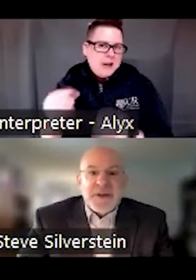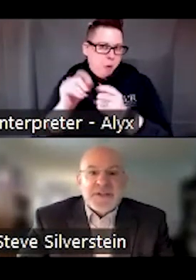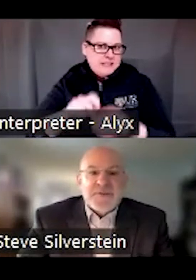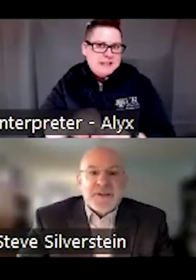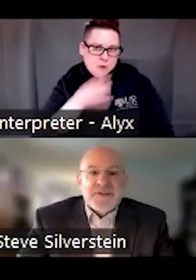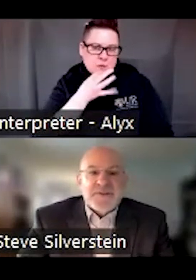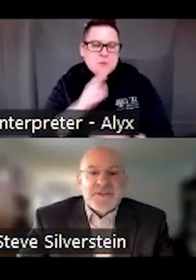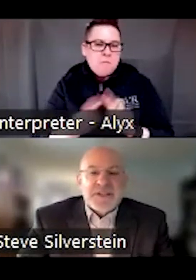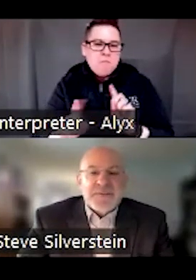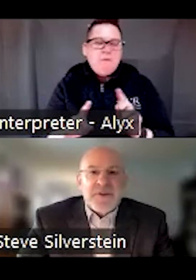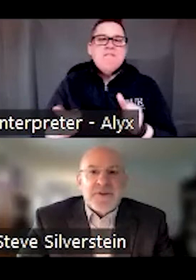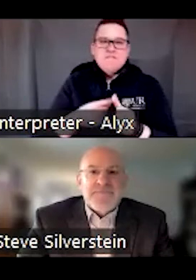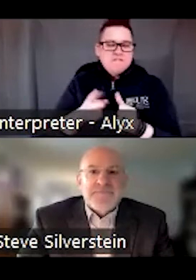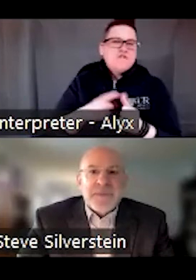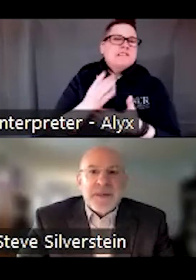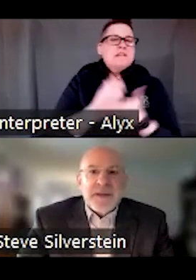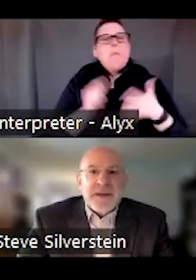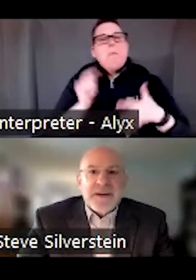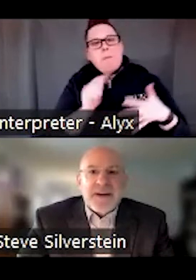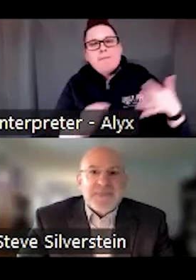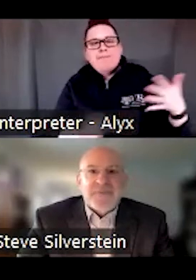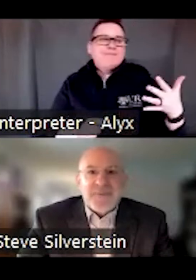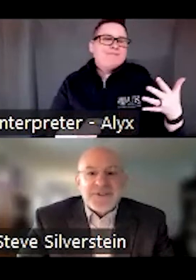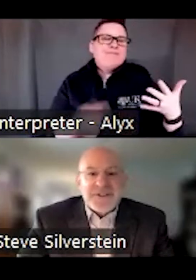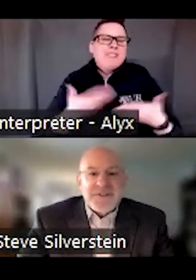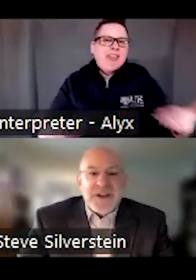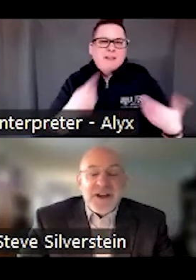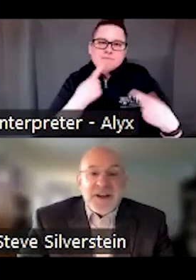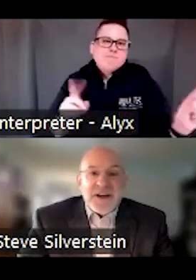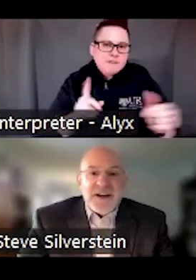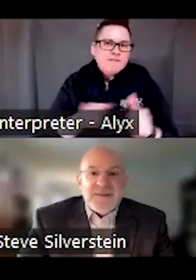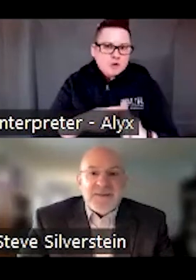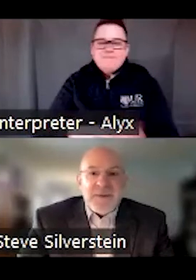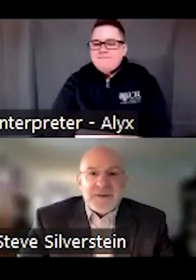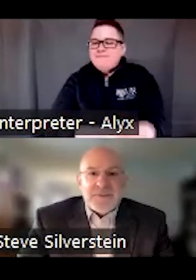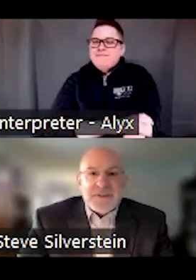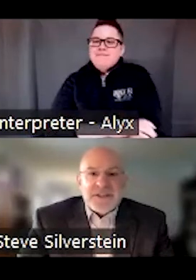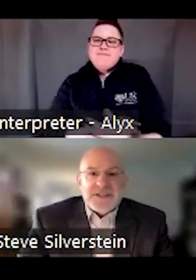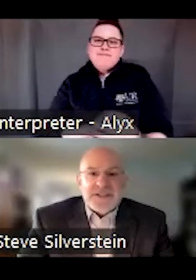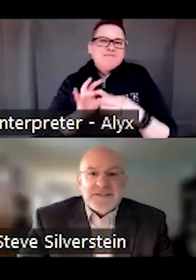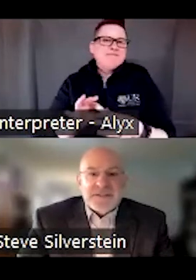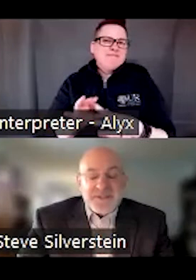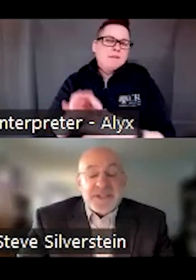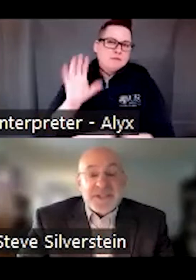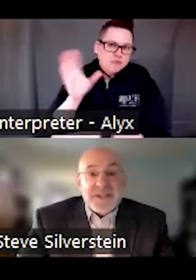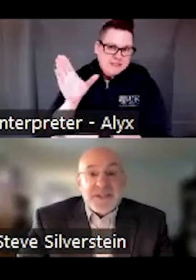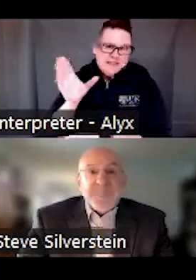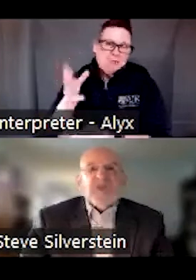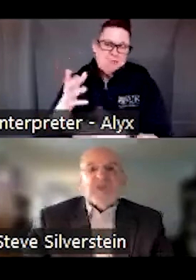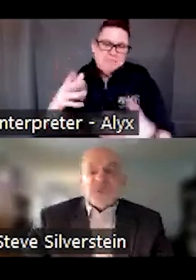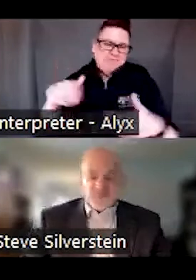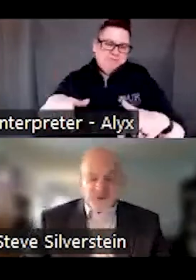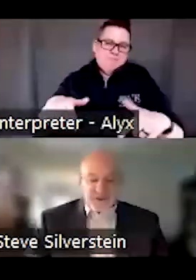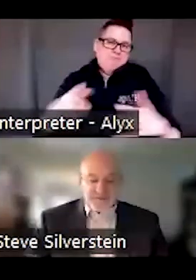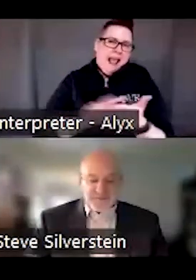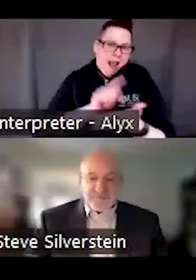but I just wanted to say some other items first about the presentation to the session today.